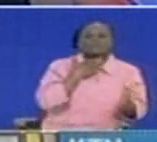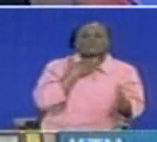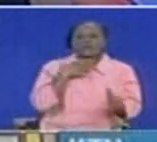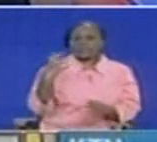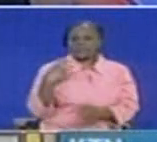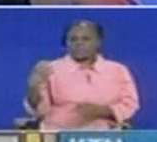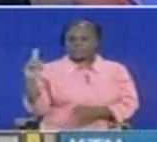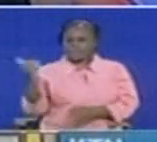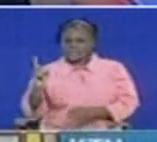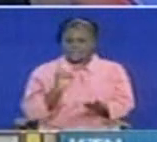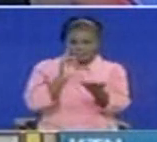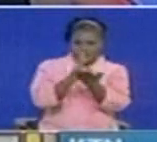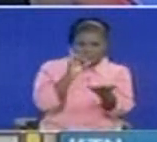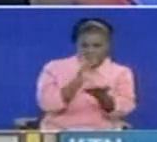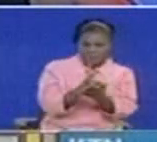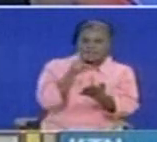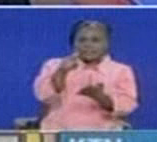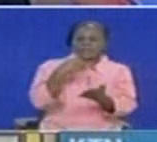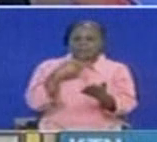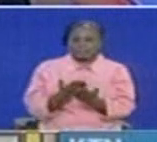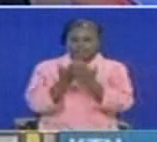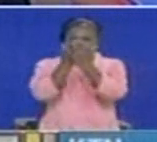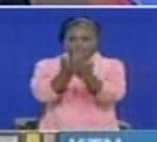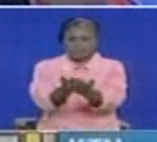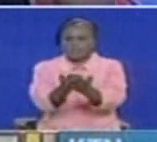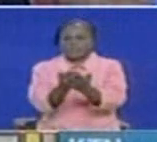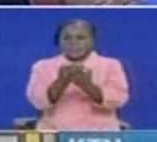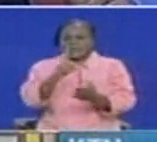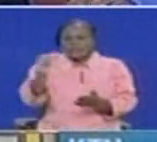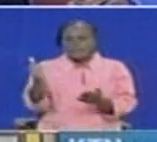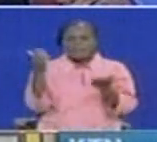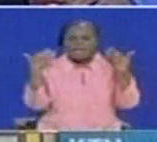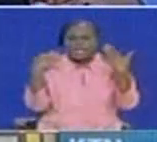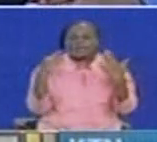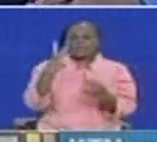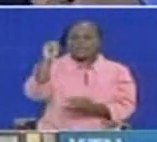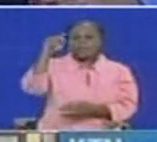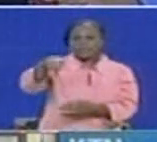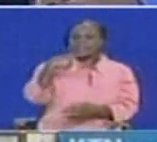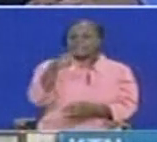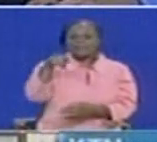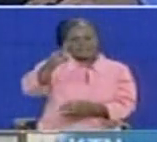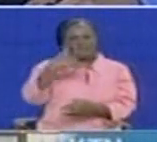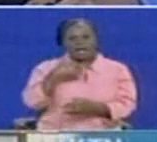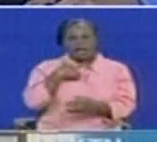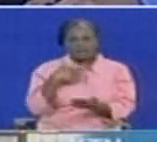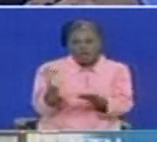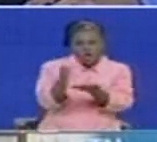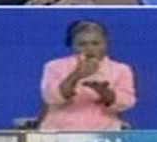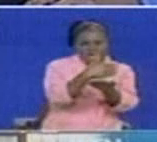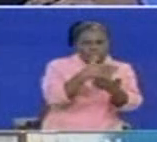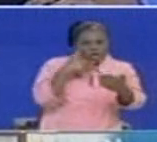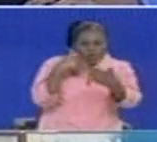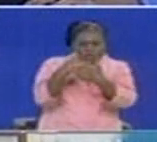Anne Waiguru sacked. MPs behind the motion filed by Gembe South Member of Parliament Mithika Linturi say they now have collected